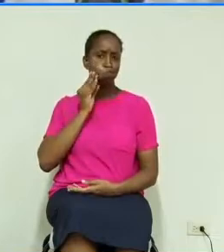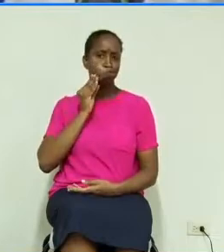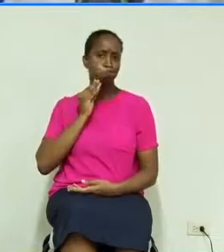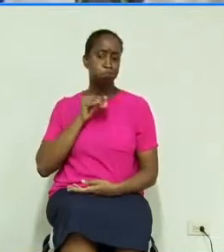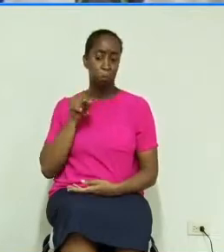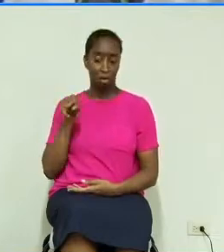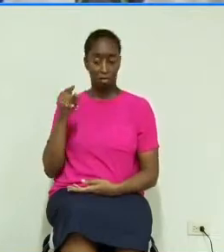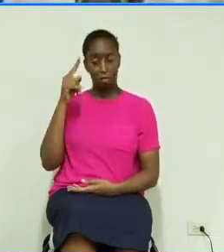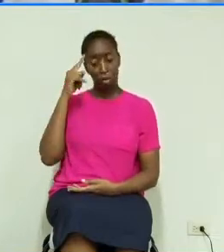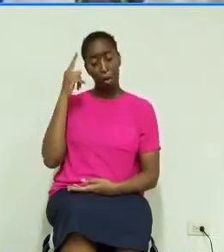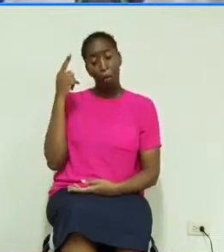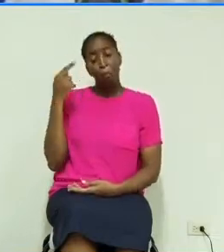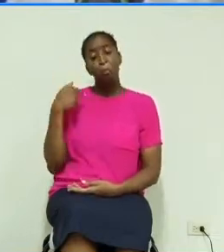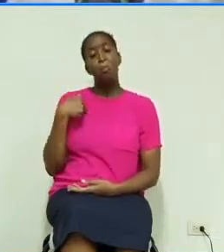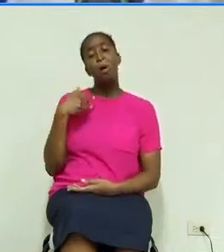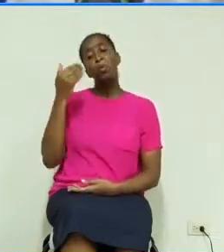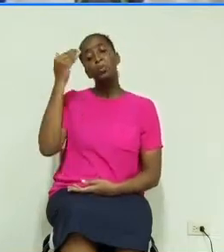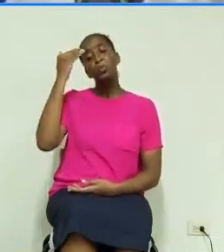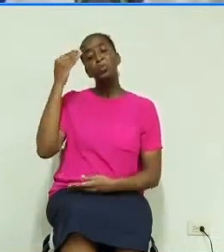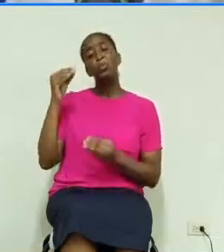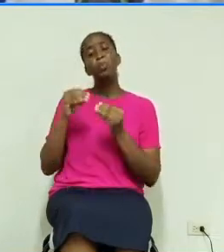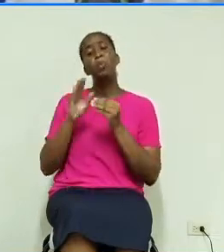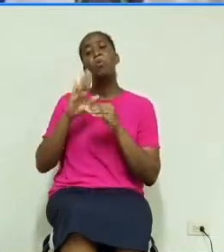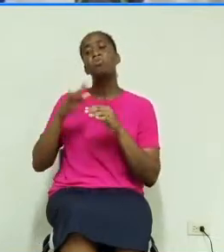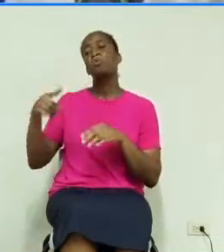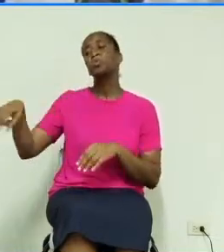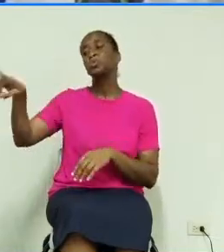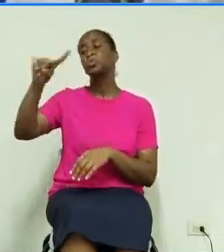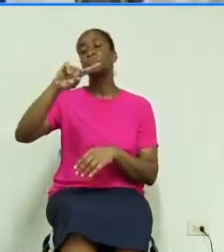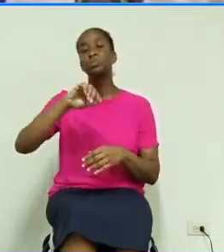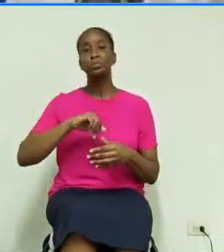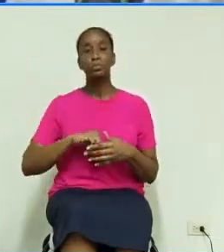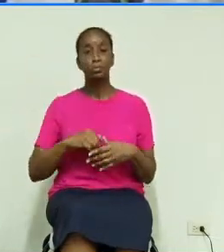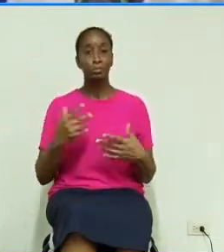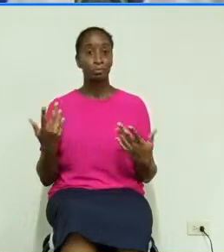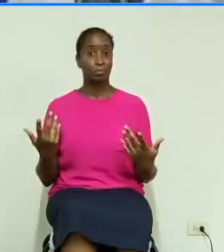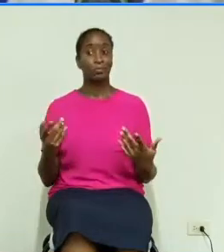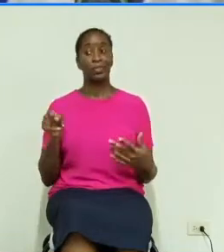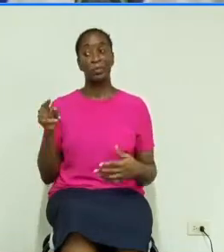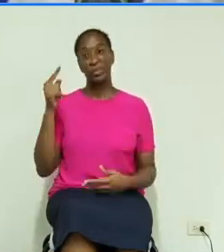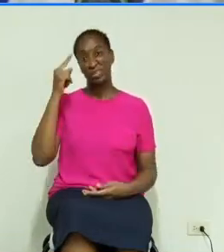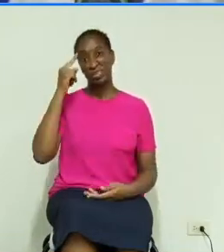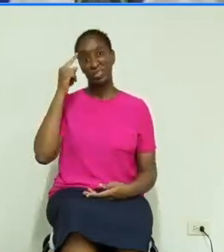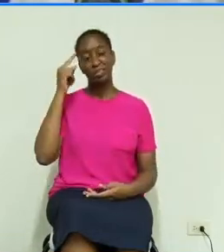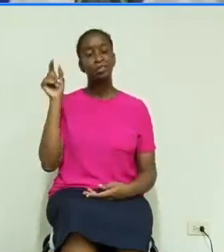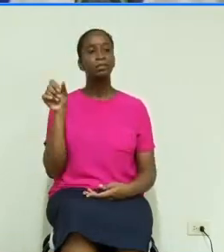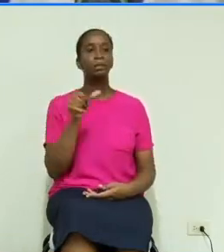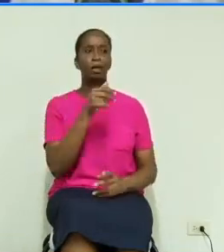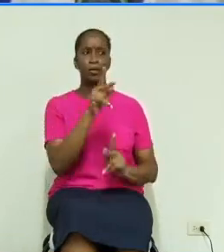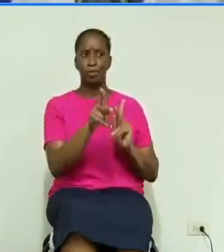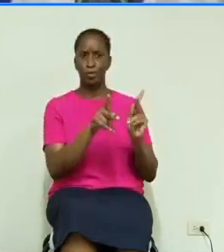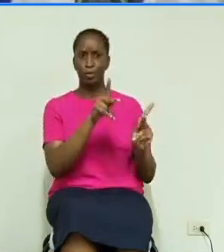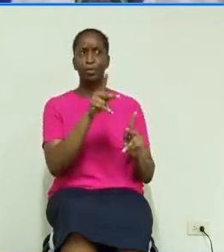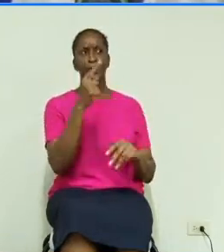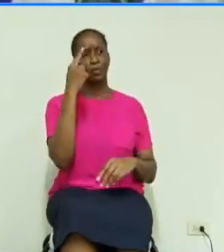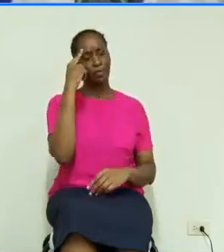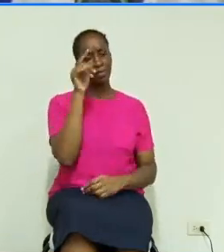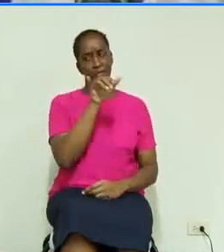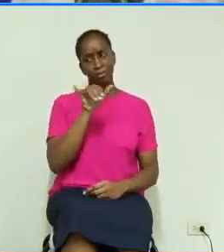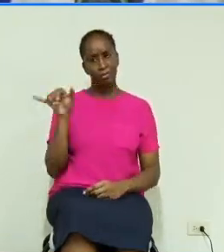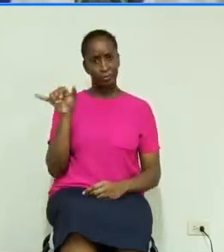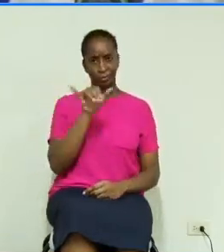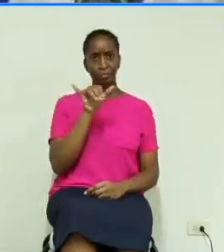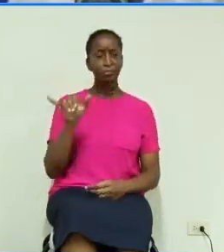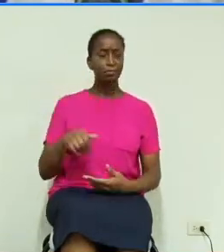that we need to somehow educate our public more than we have done in the past as